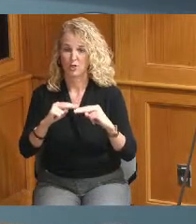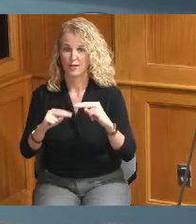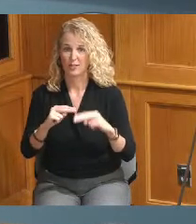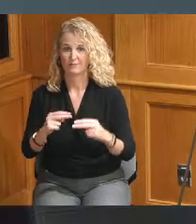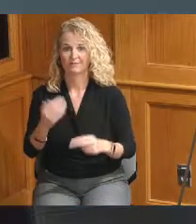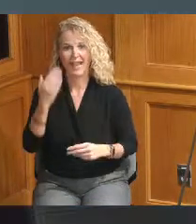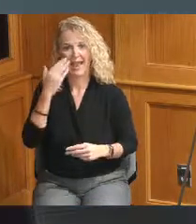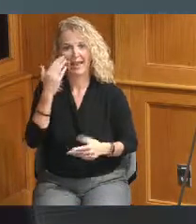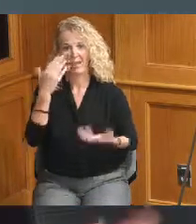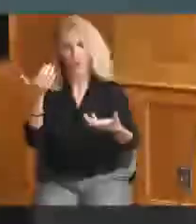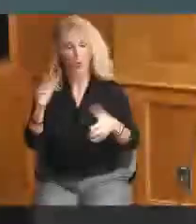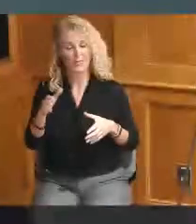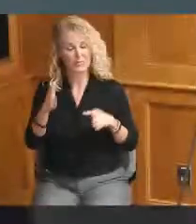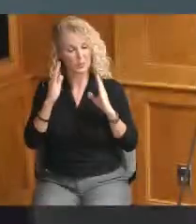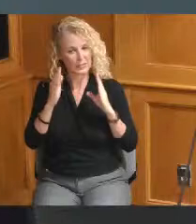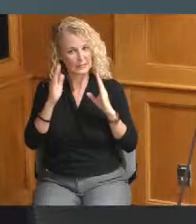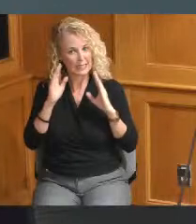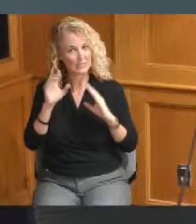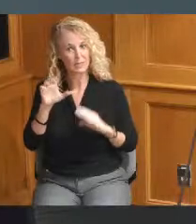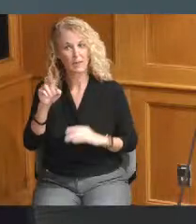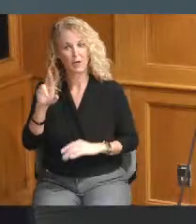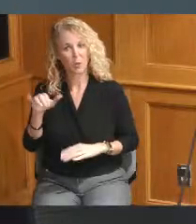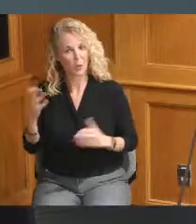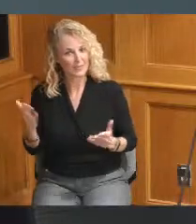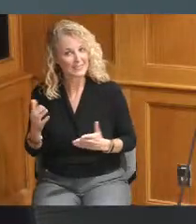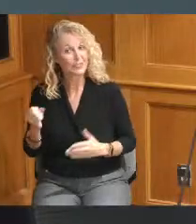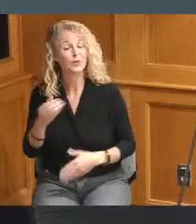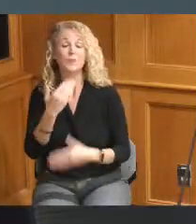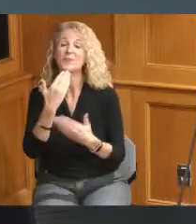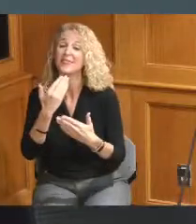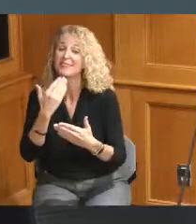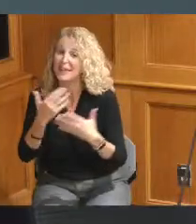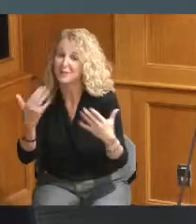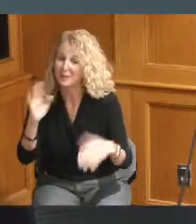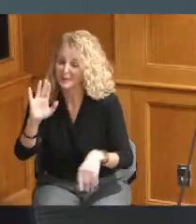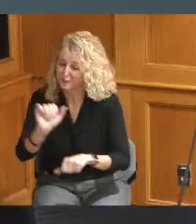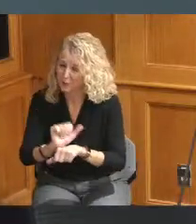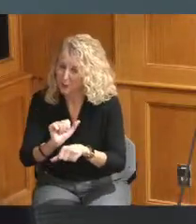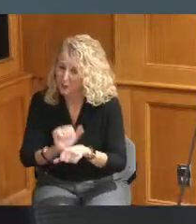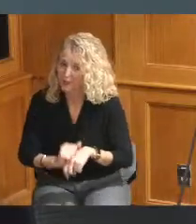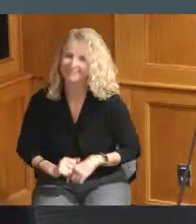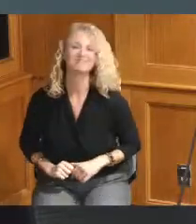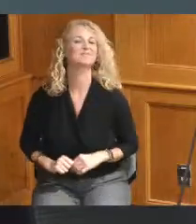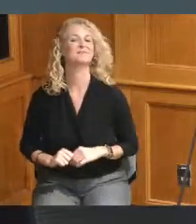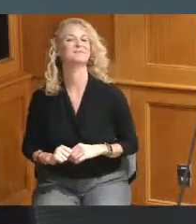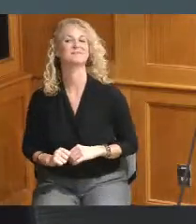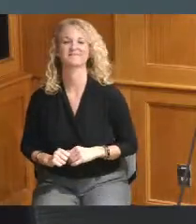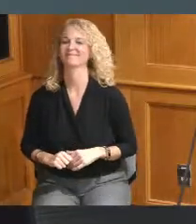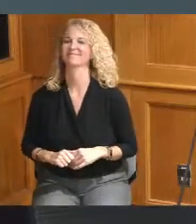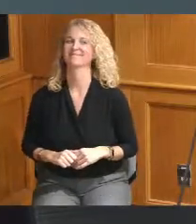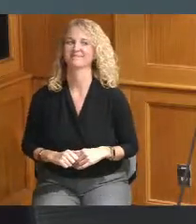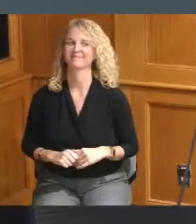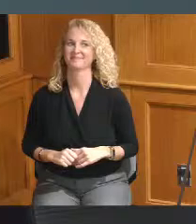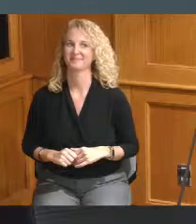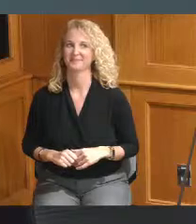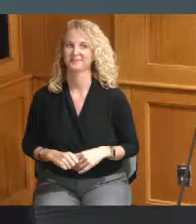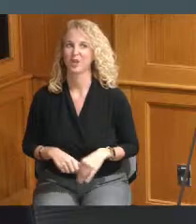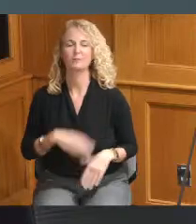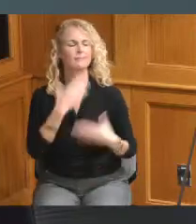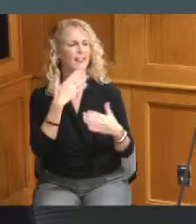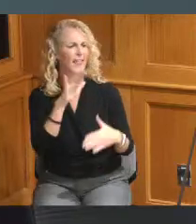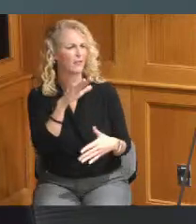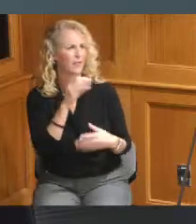be recognized, but Corey is here. So thank you so much, Corey, for your hard work. Thank you for that also. That's for the year.